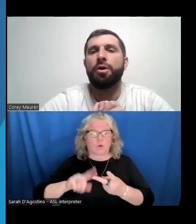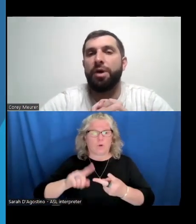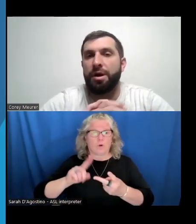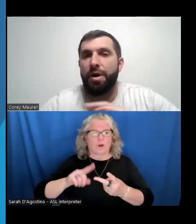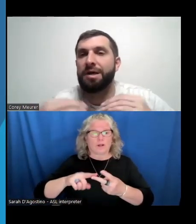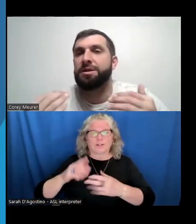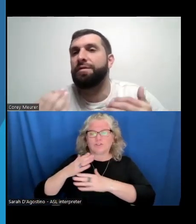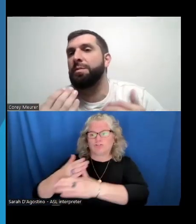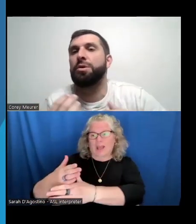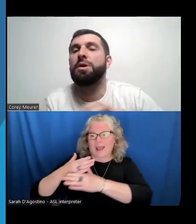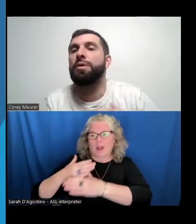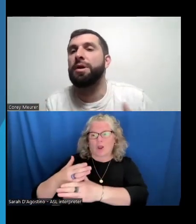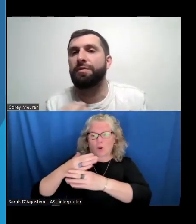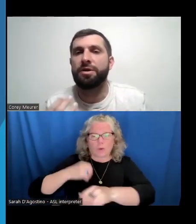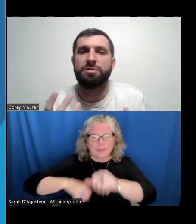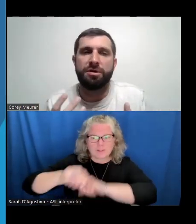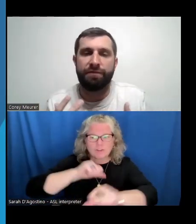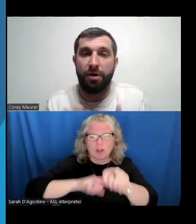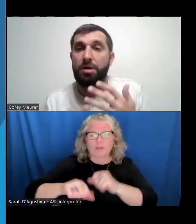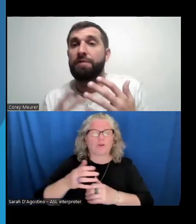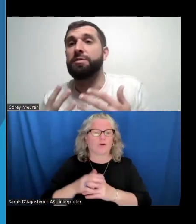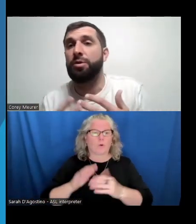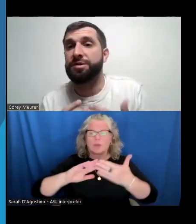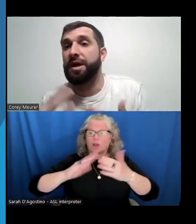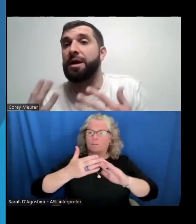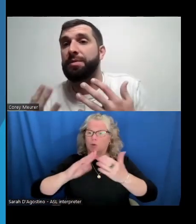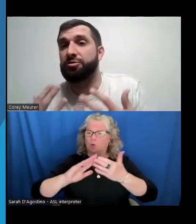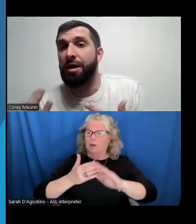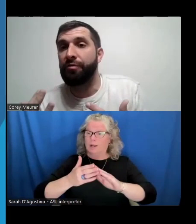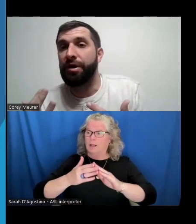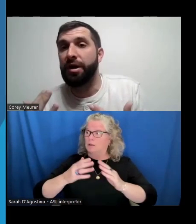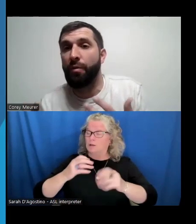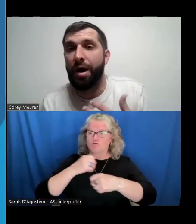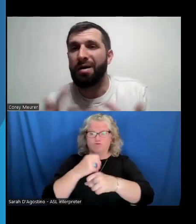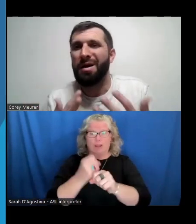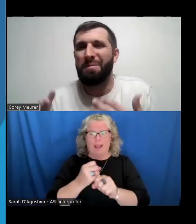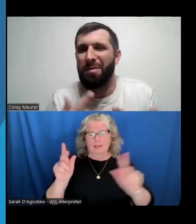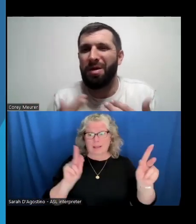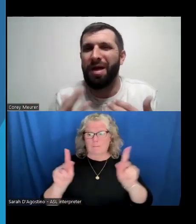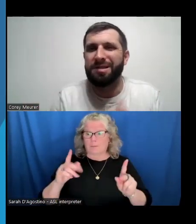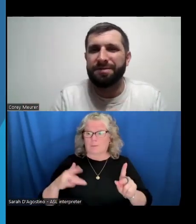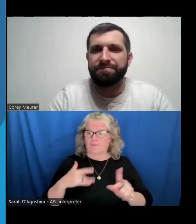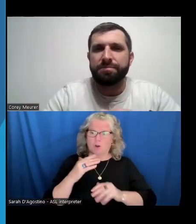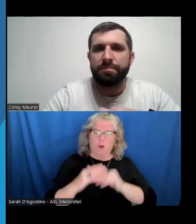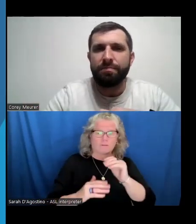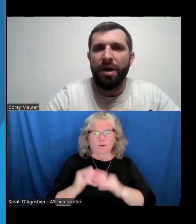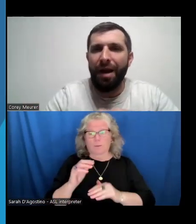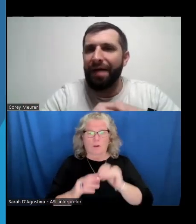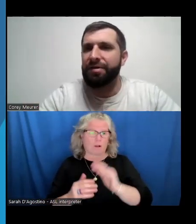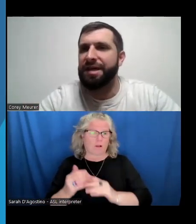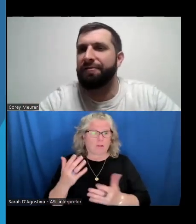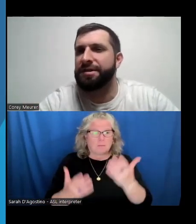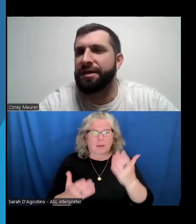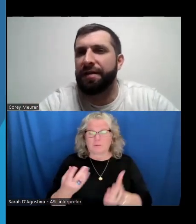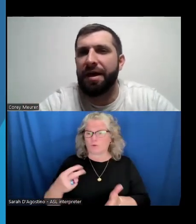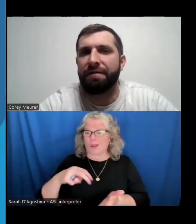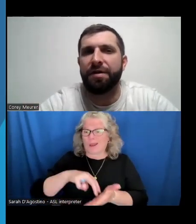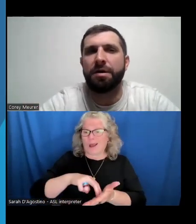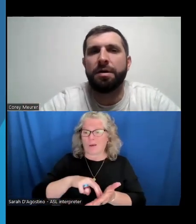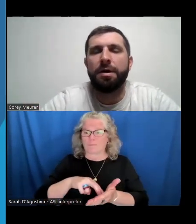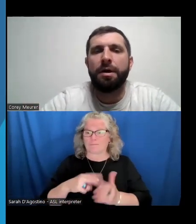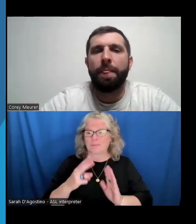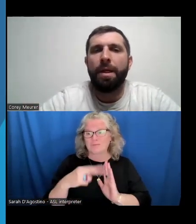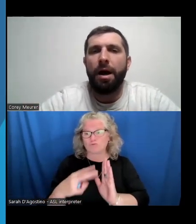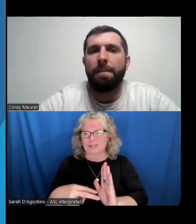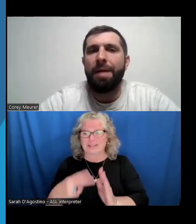or create a positive community where individuals feel comfortable to get up and try reading where maybe that's not the safest thing that they